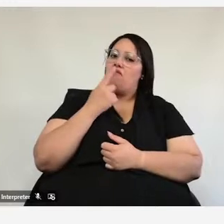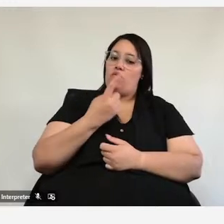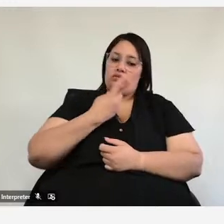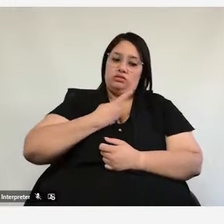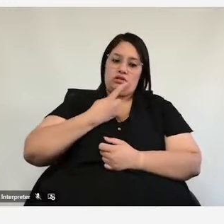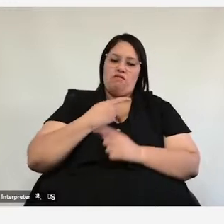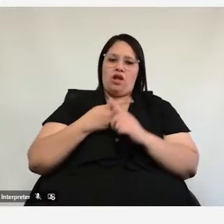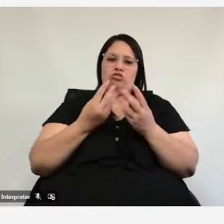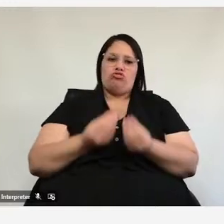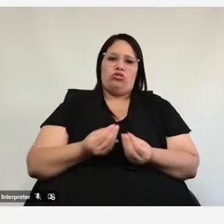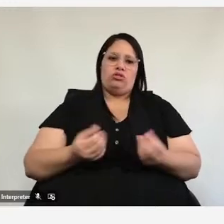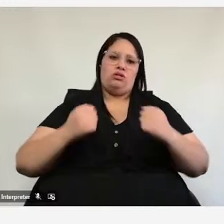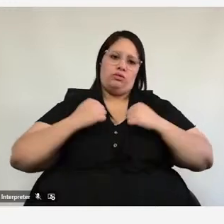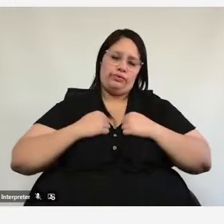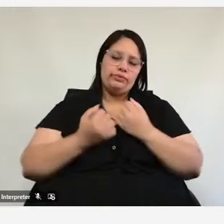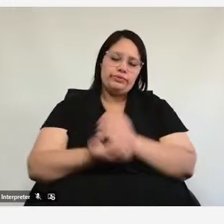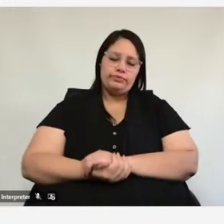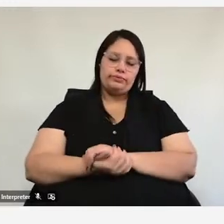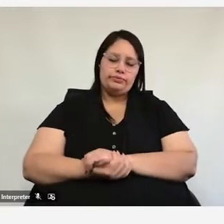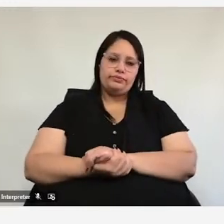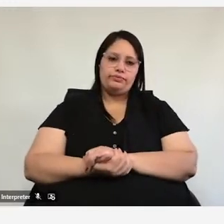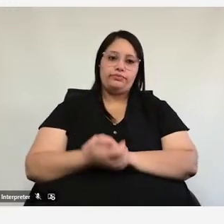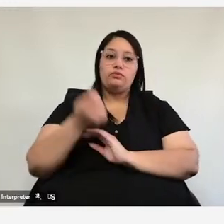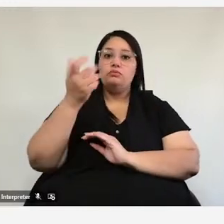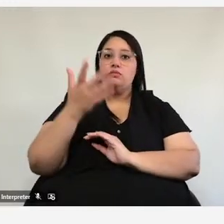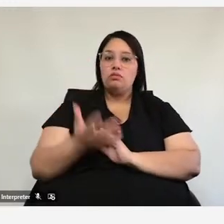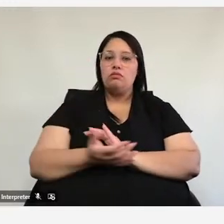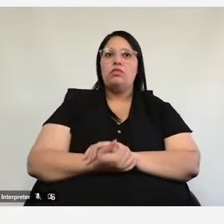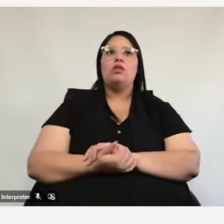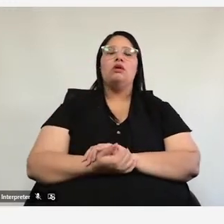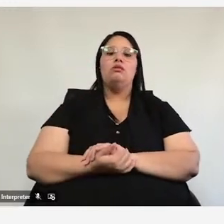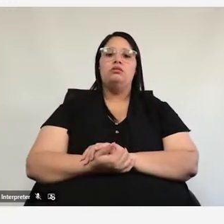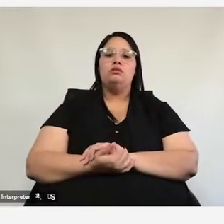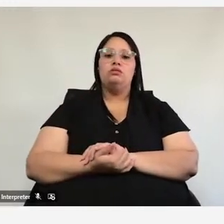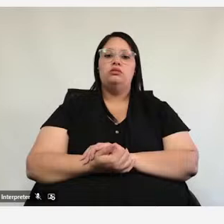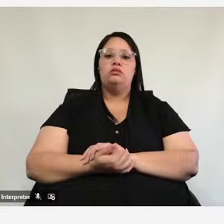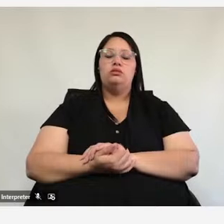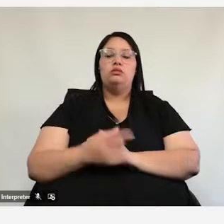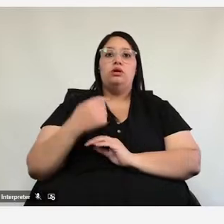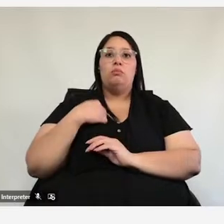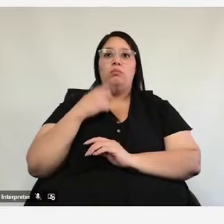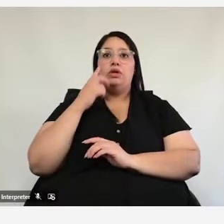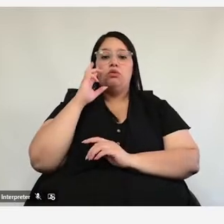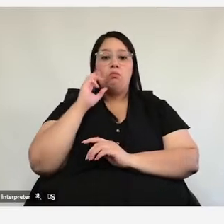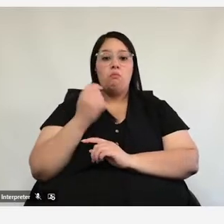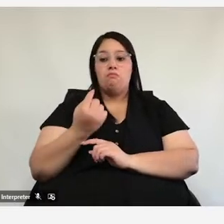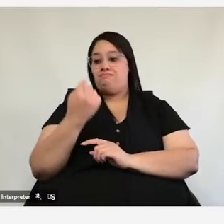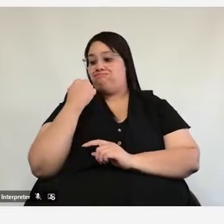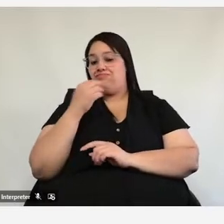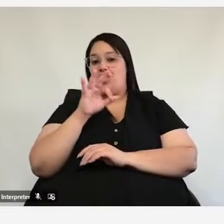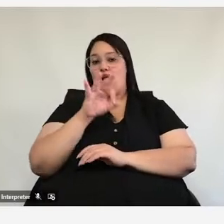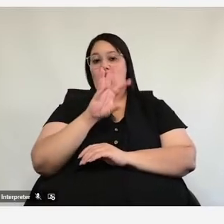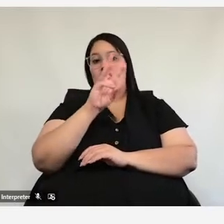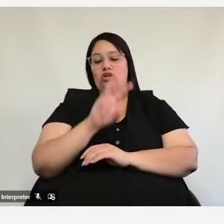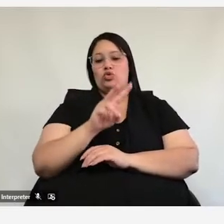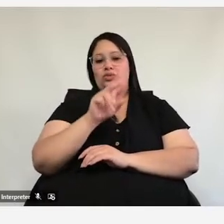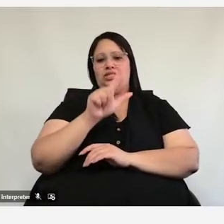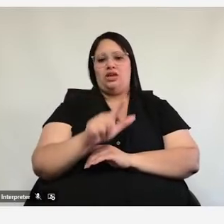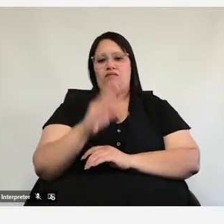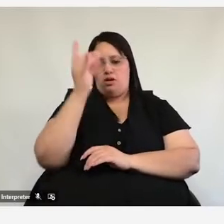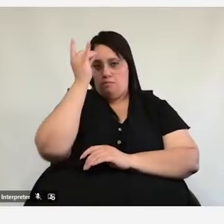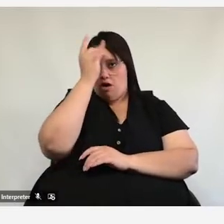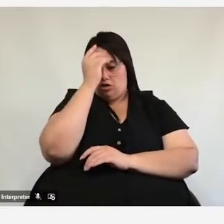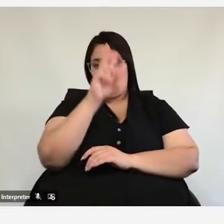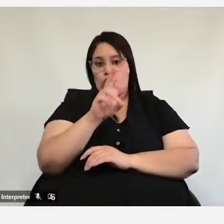and our children. Speaker, allow me to recall that on a Thursday, 27th of March, 2025,